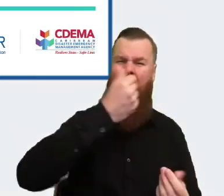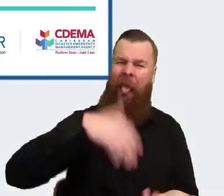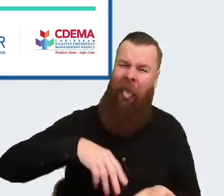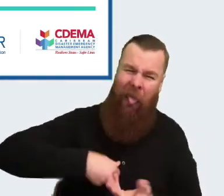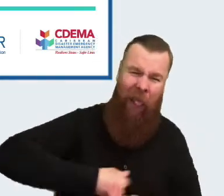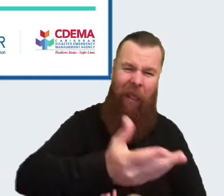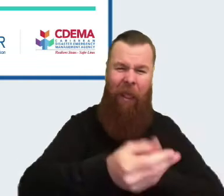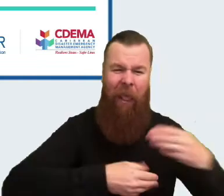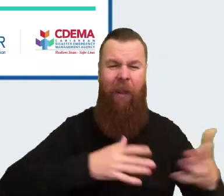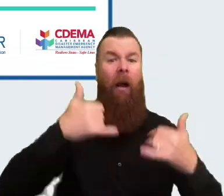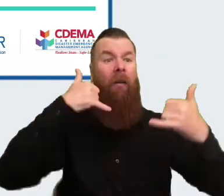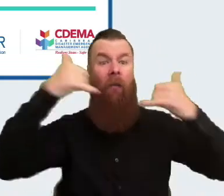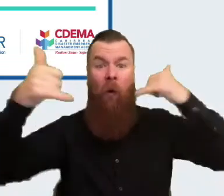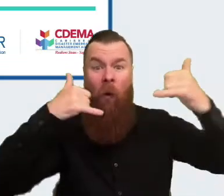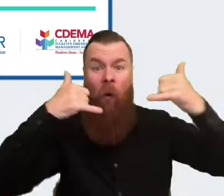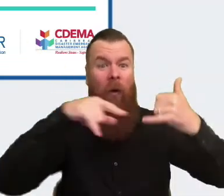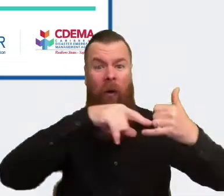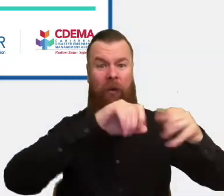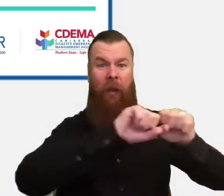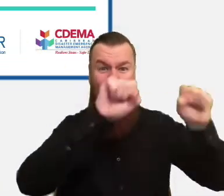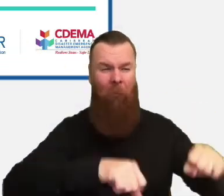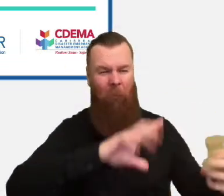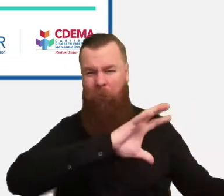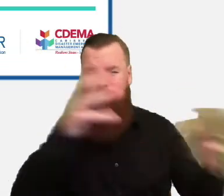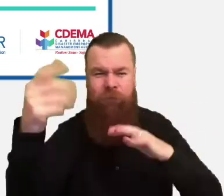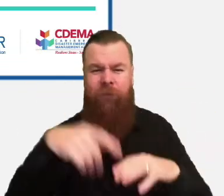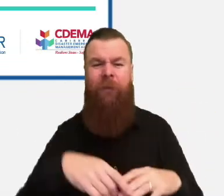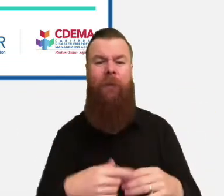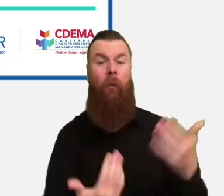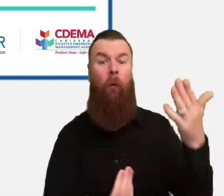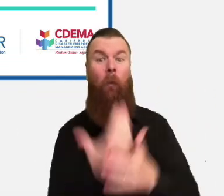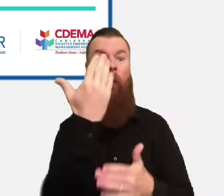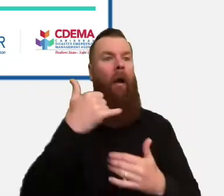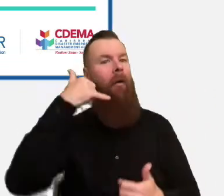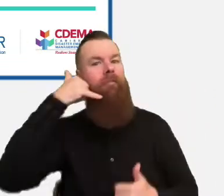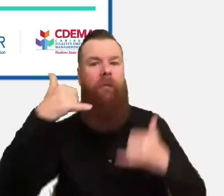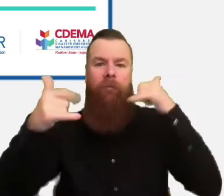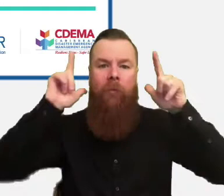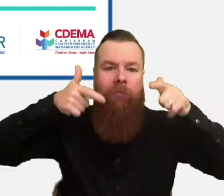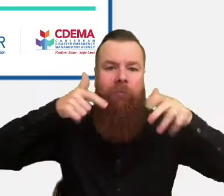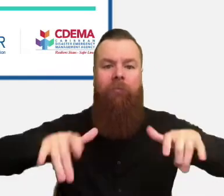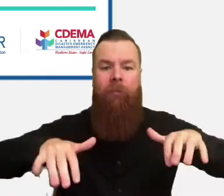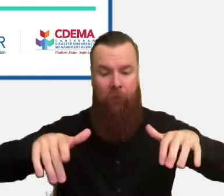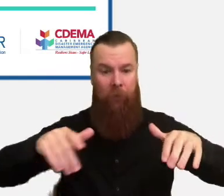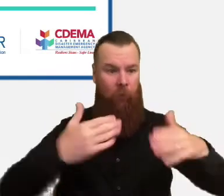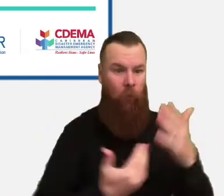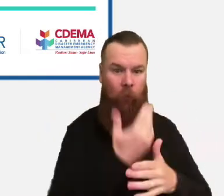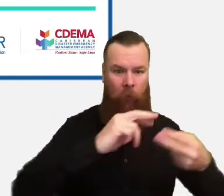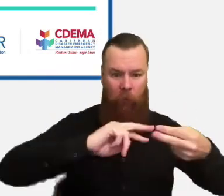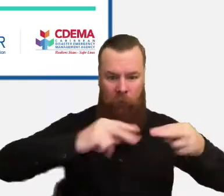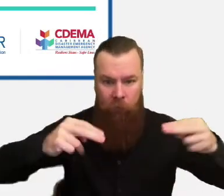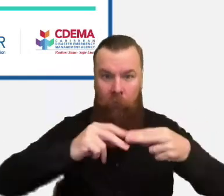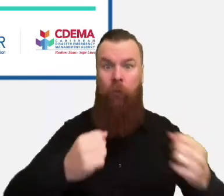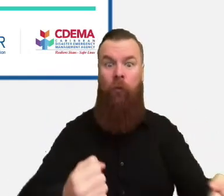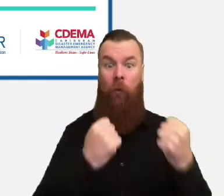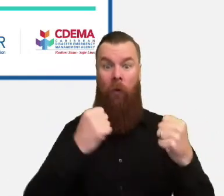forward. And they knew that these fiber optic cables they were investing in would be much more resilient to water damage, on the expectation that there